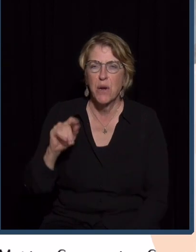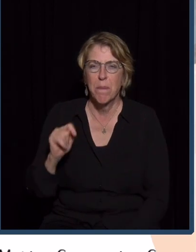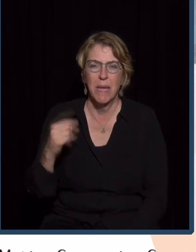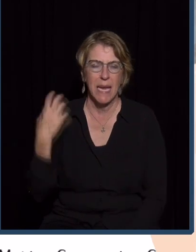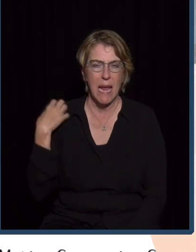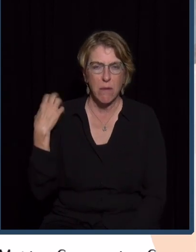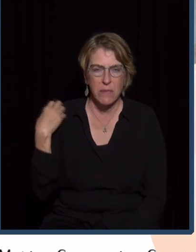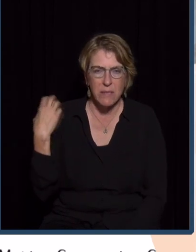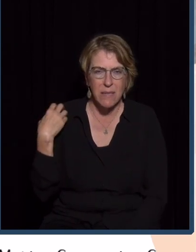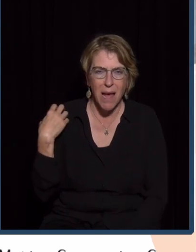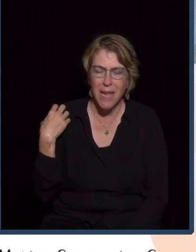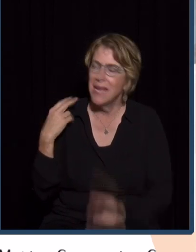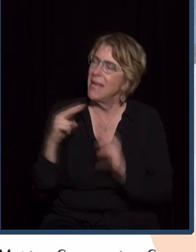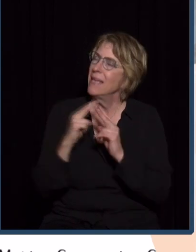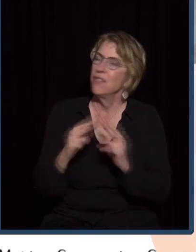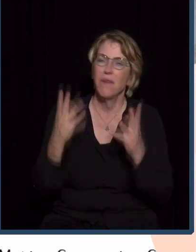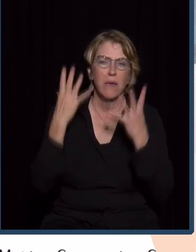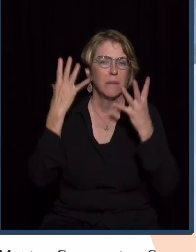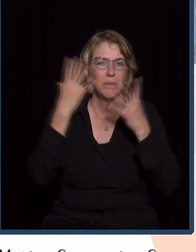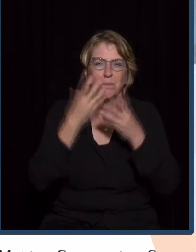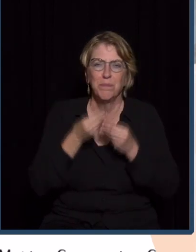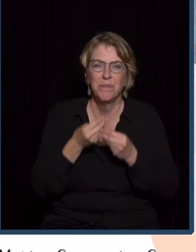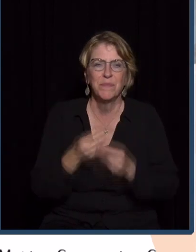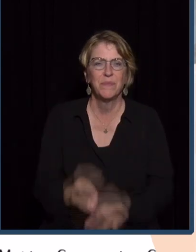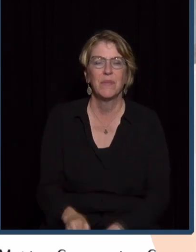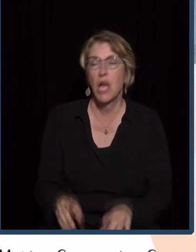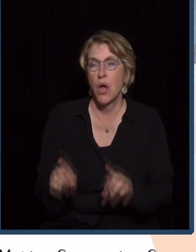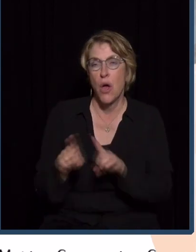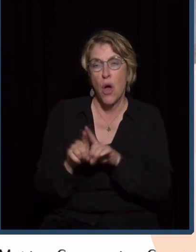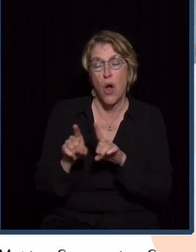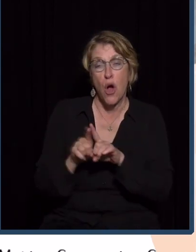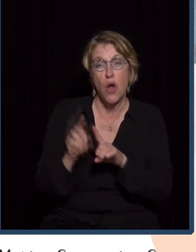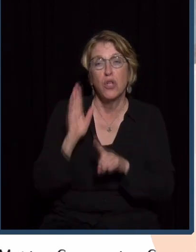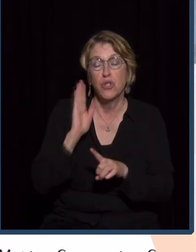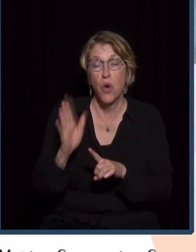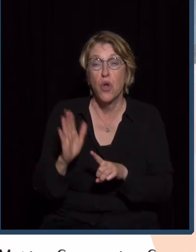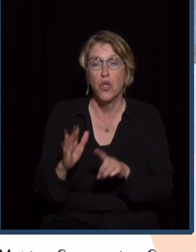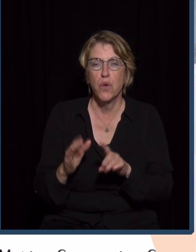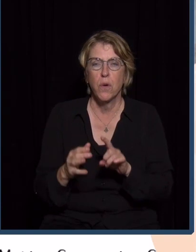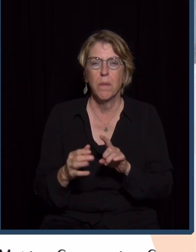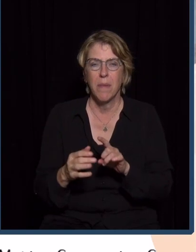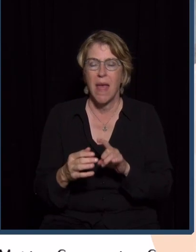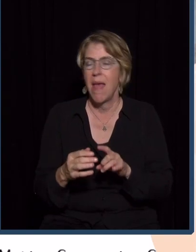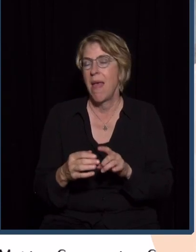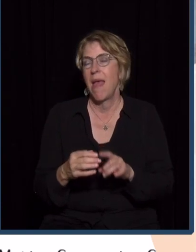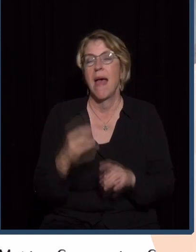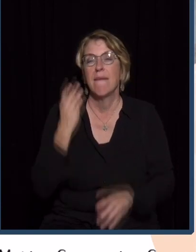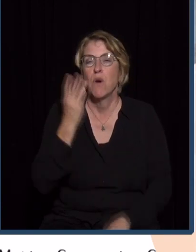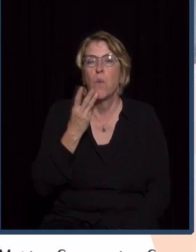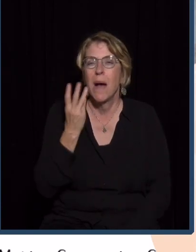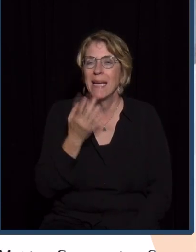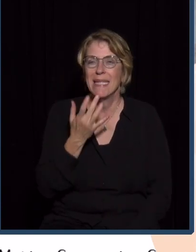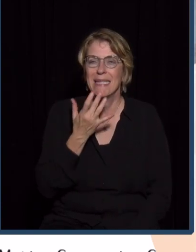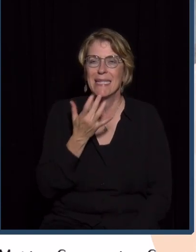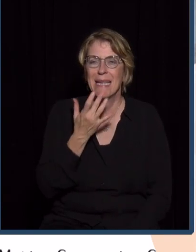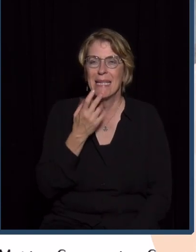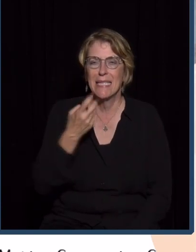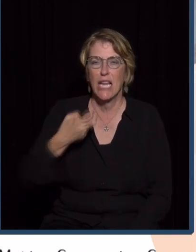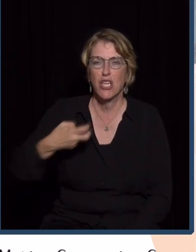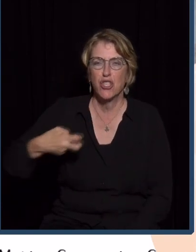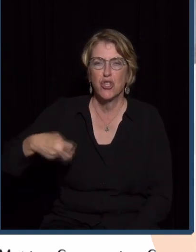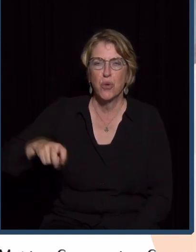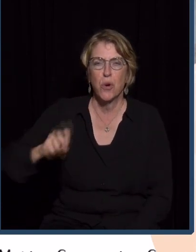It's all very picturesque. You will also be chauffeured through a wine tasting tour, which will introduce you to some of the